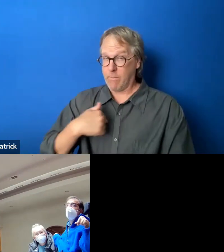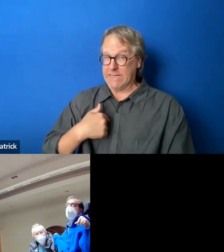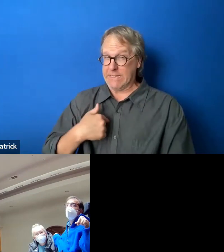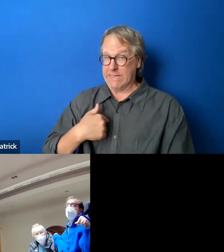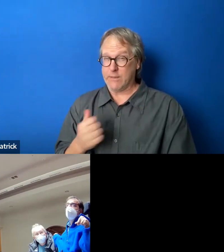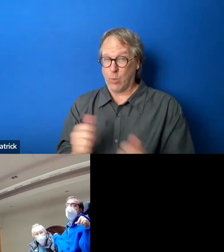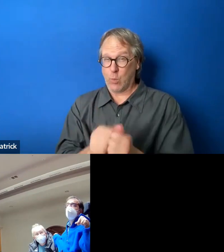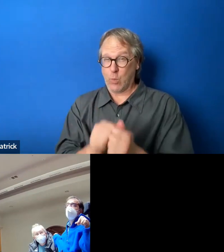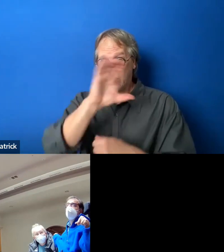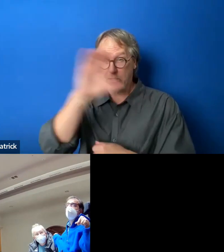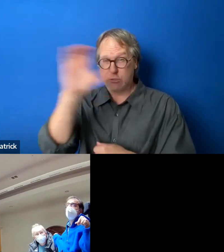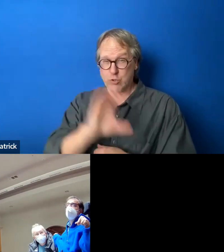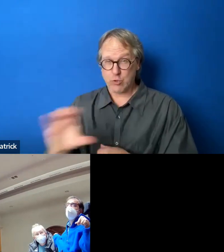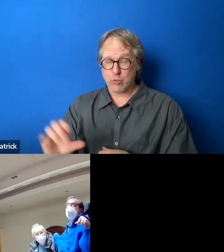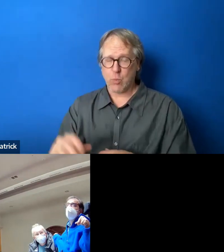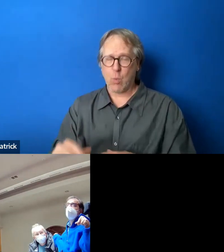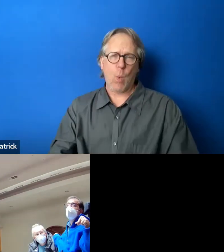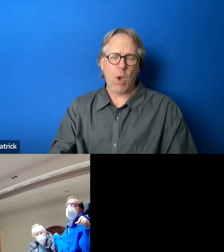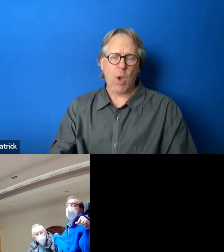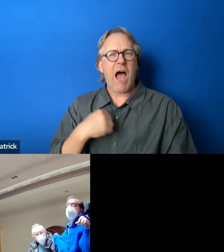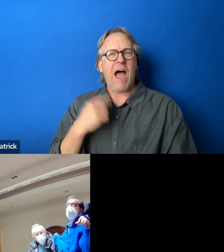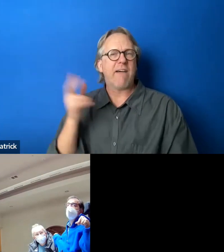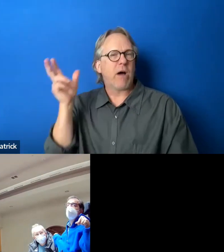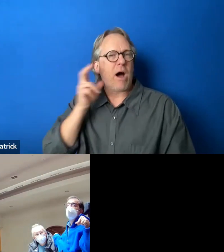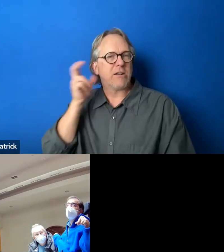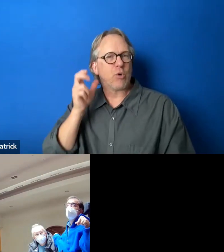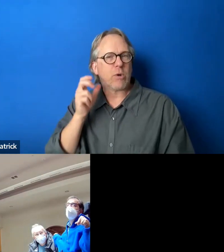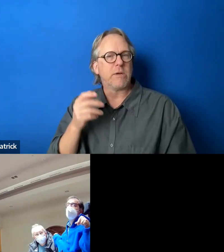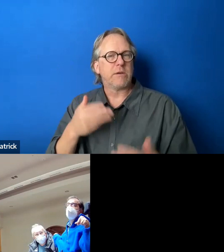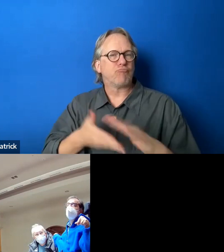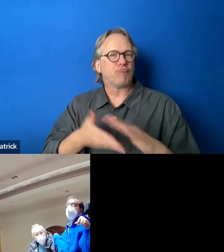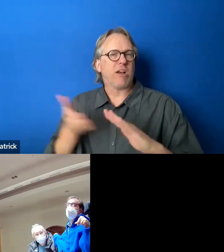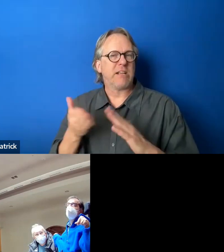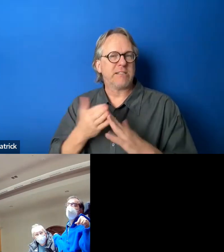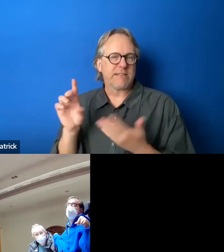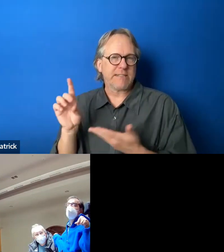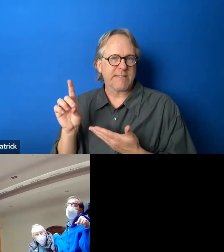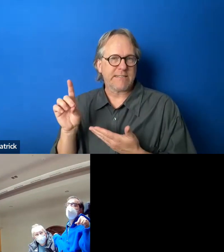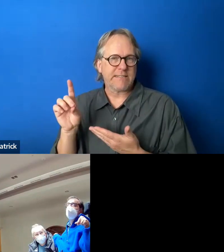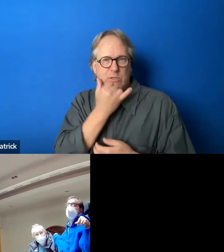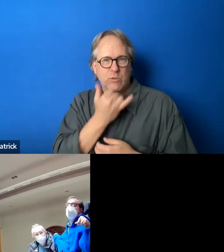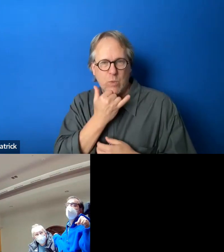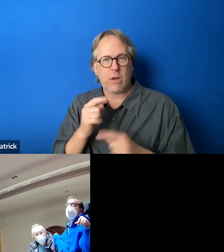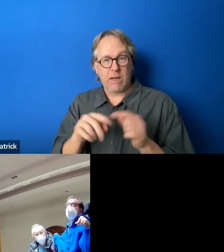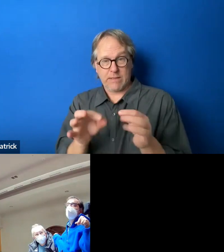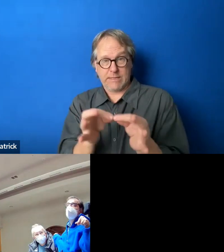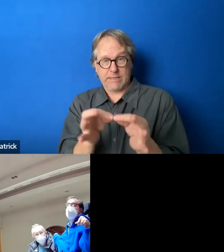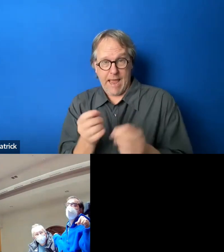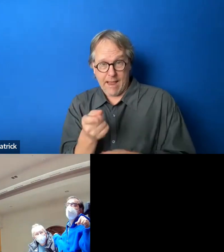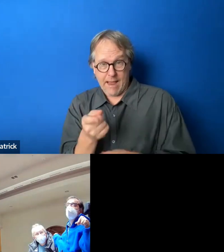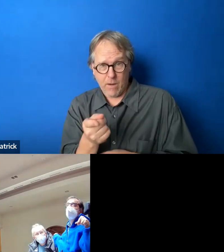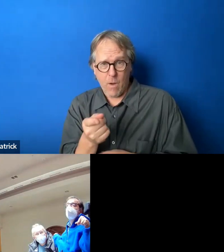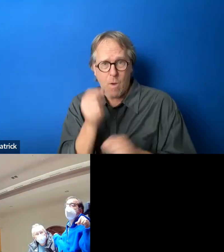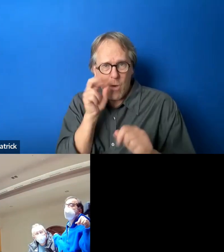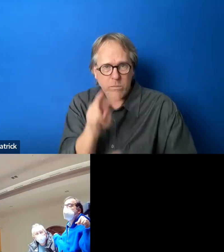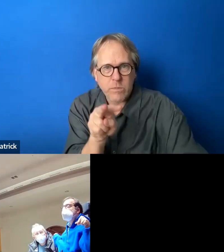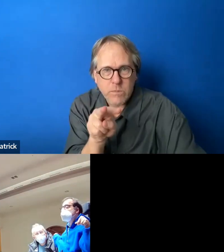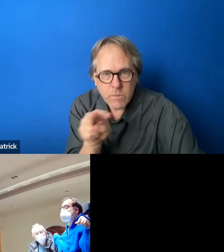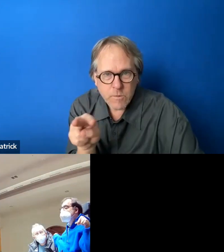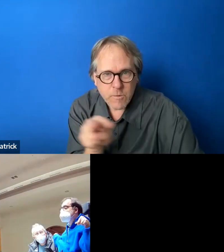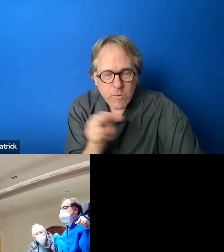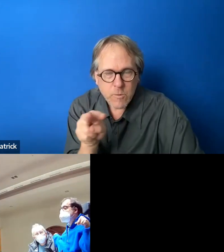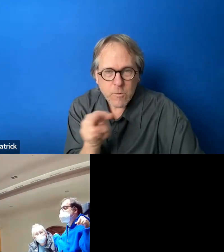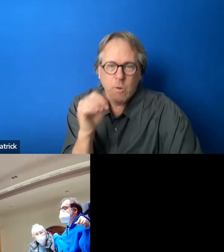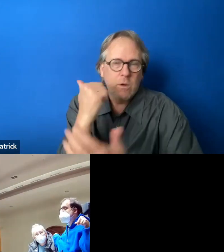have an audio processing disorder, among many other things, and captions are amazing for me.